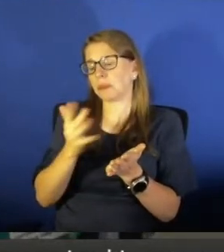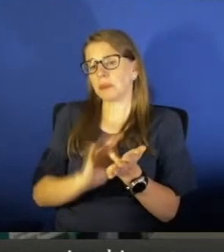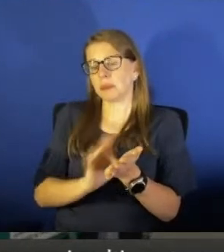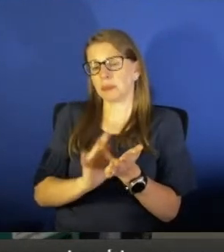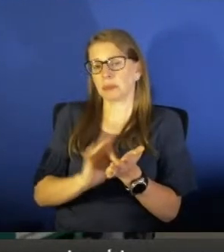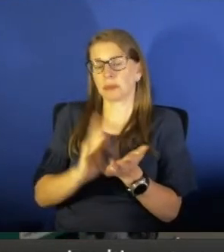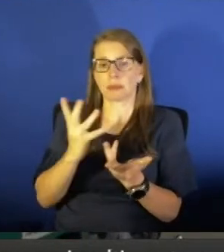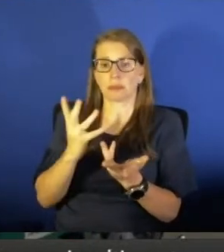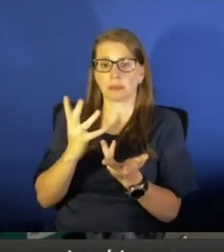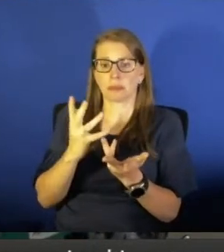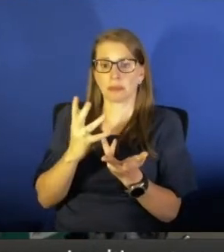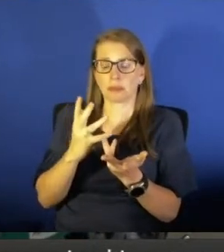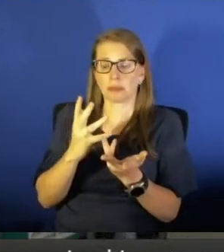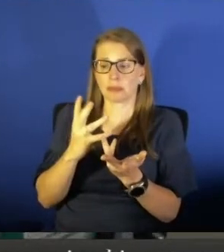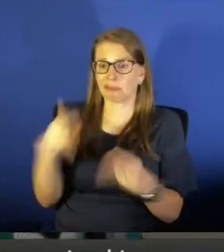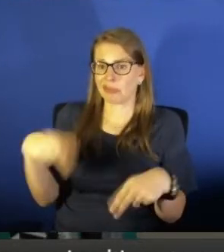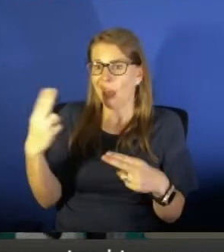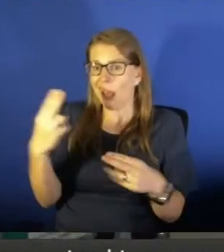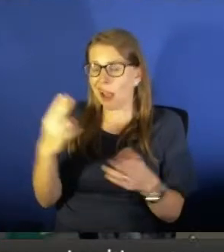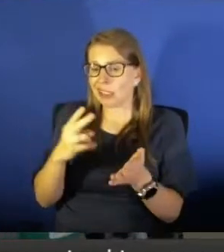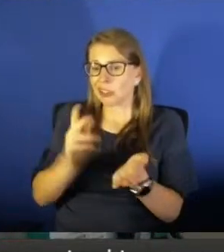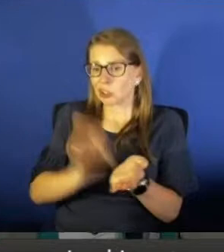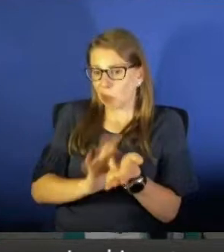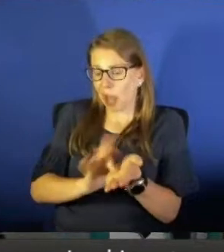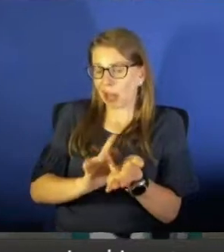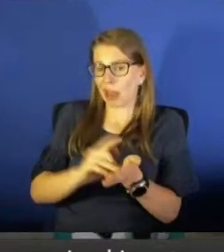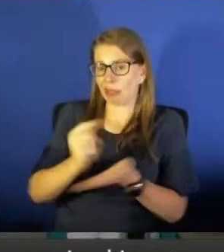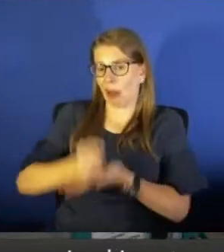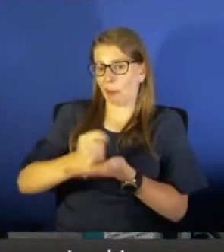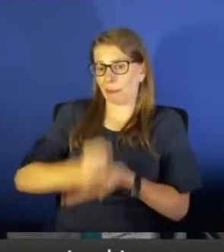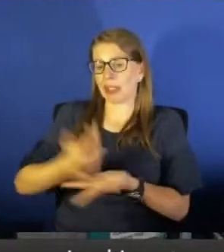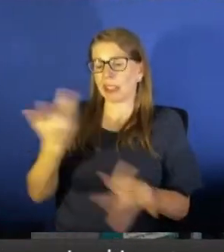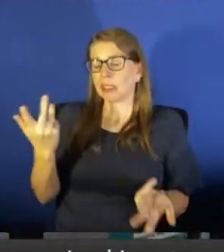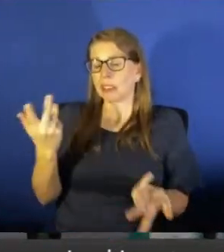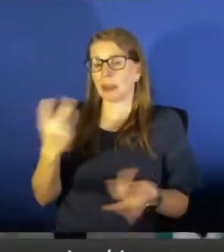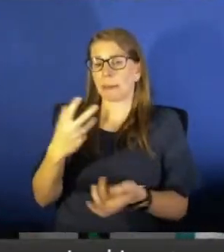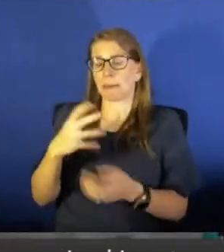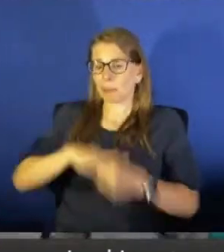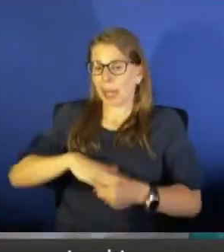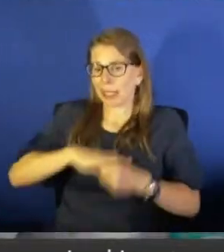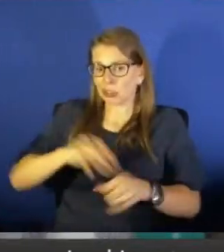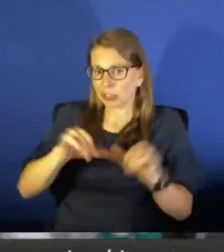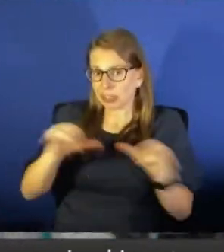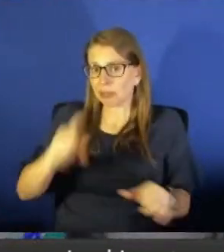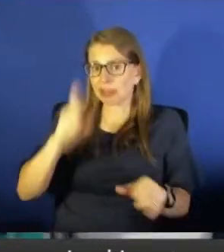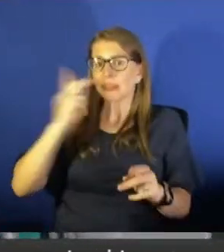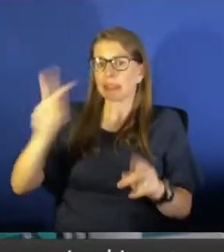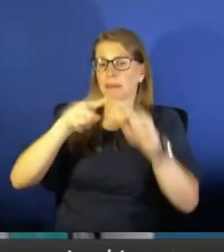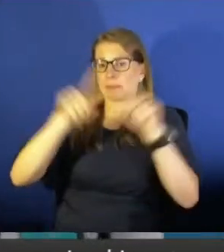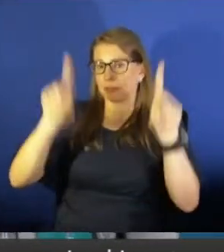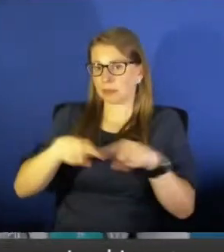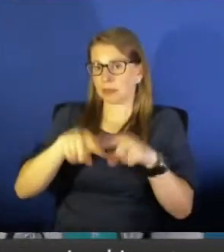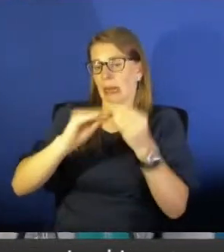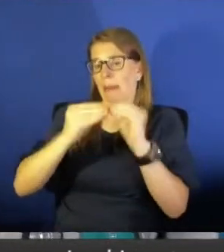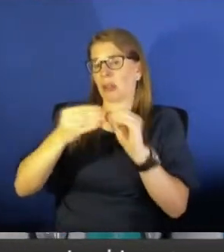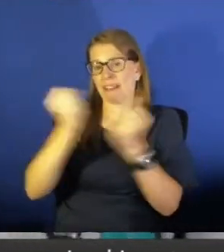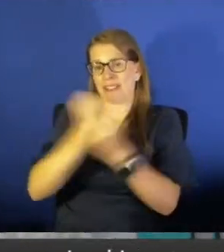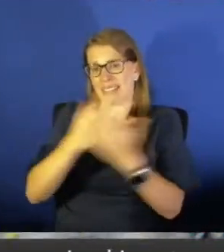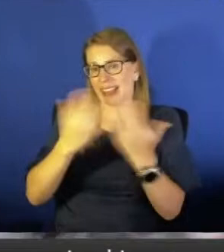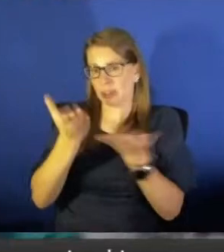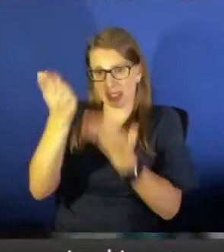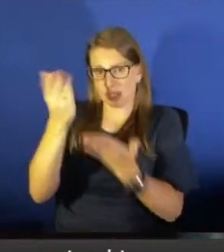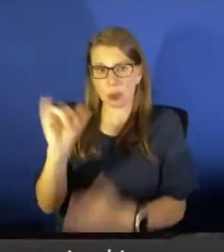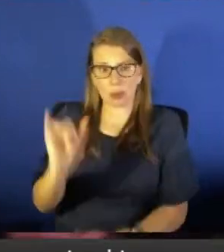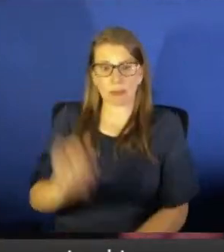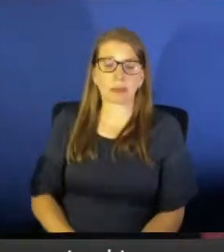high drug therapy. We use all of these for her pressure systems that you can see on the monitor, all of our numbers. We use all of that as well. And we're going to get